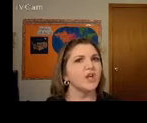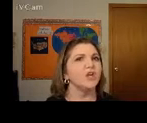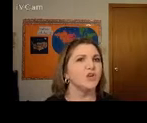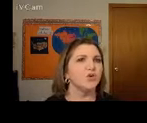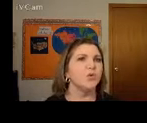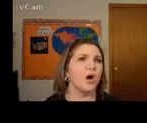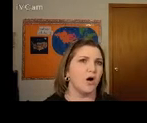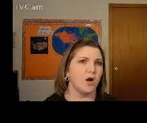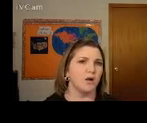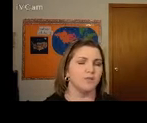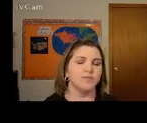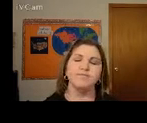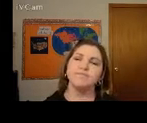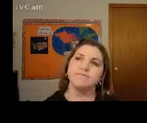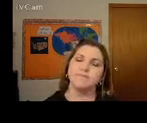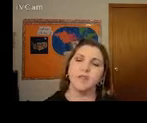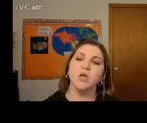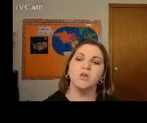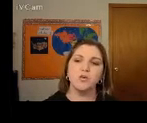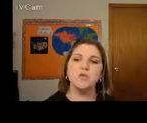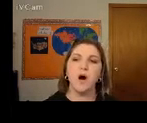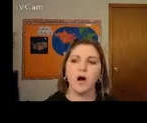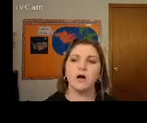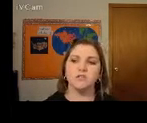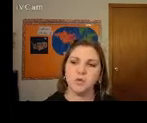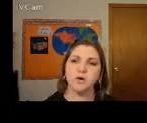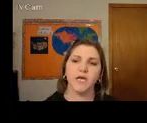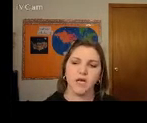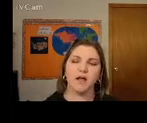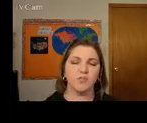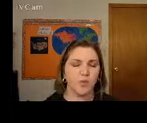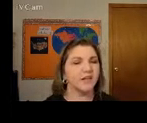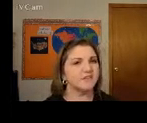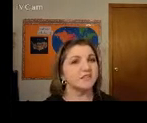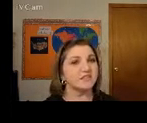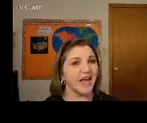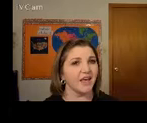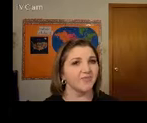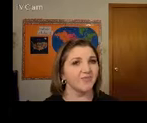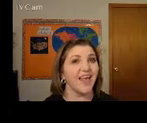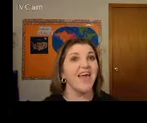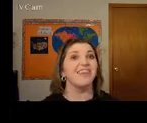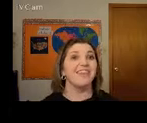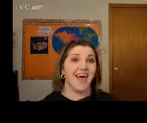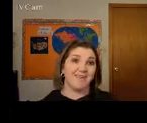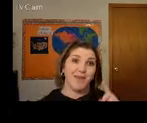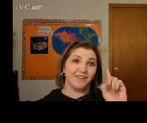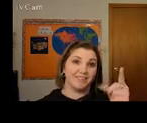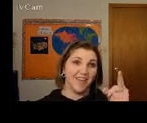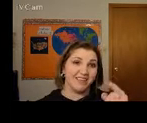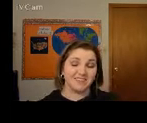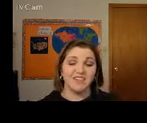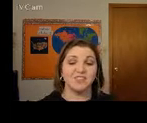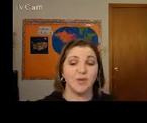in you are. You are scoring a lot of points this game. That